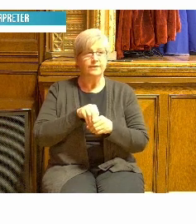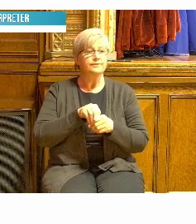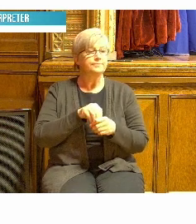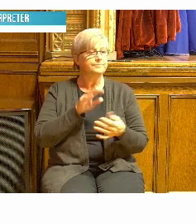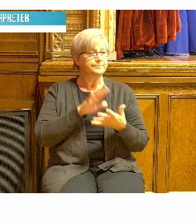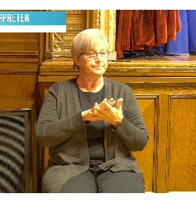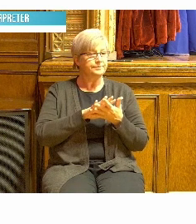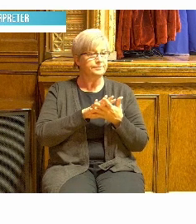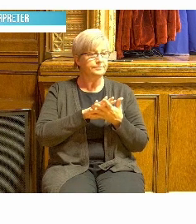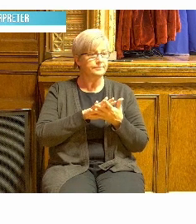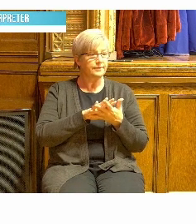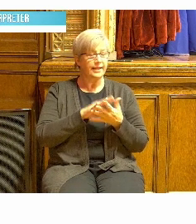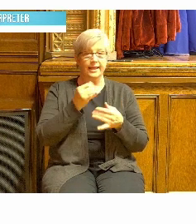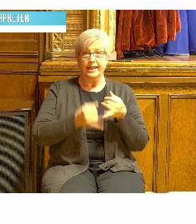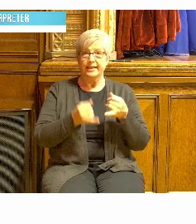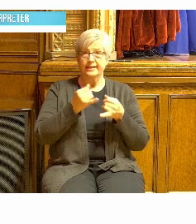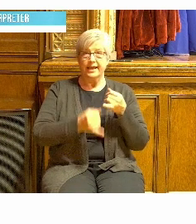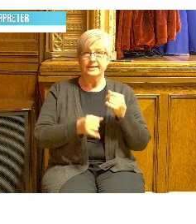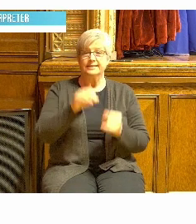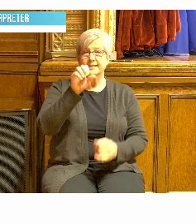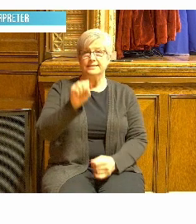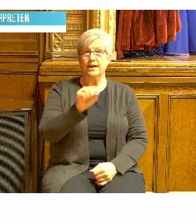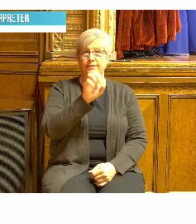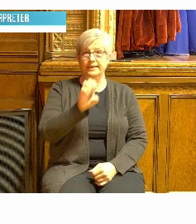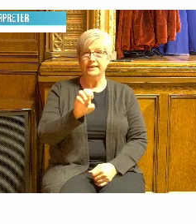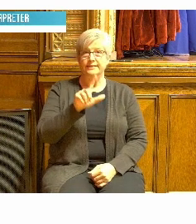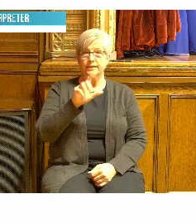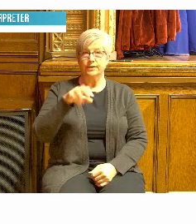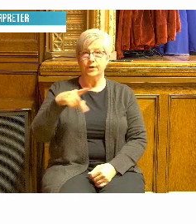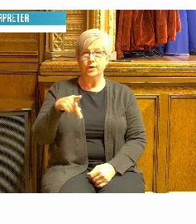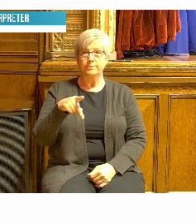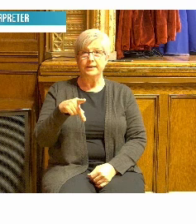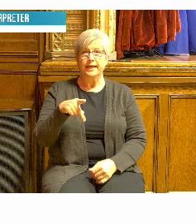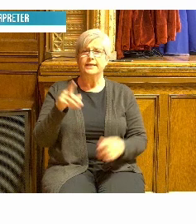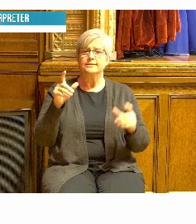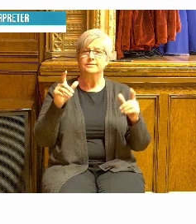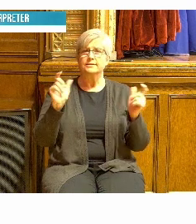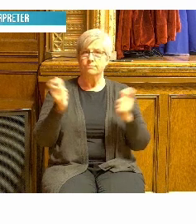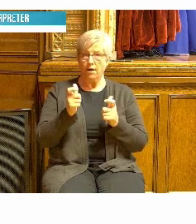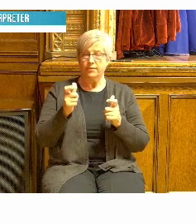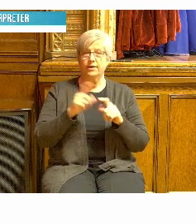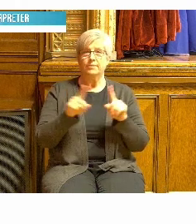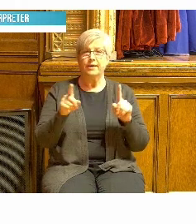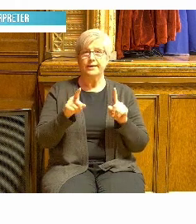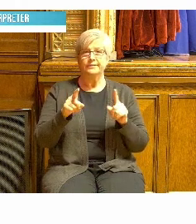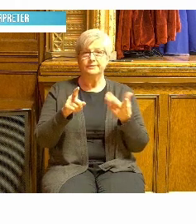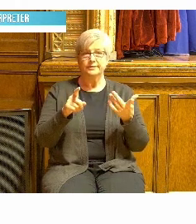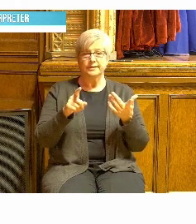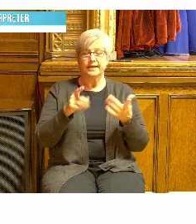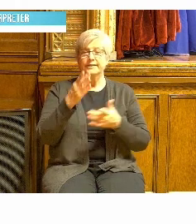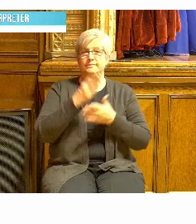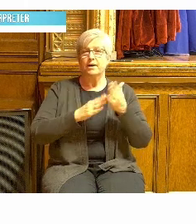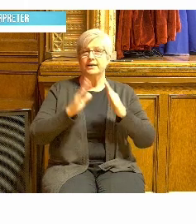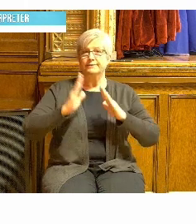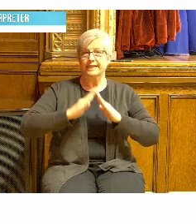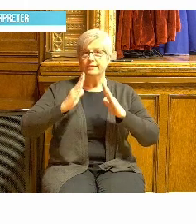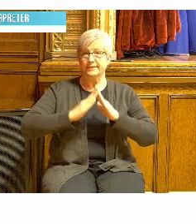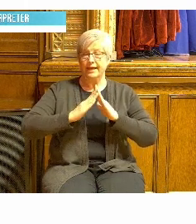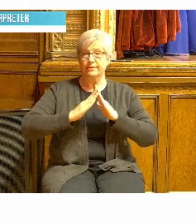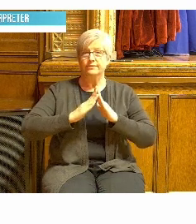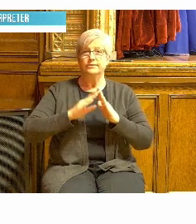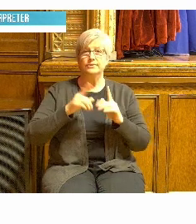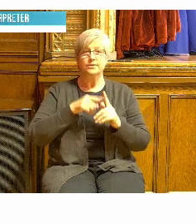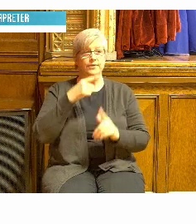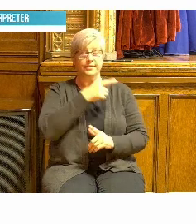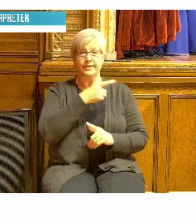displaced. And lastly, the Southeast Loop is a much smaller site, but as the name implies, it's part of downtown itself, and so